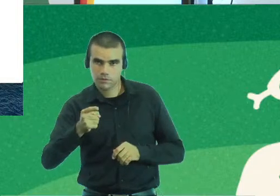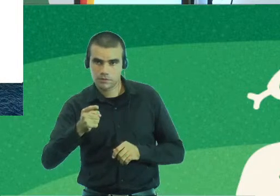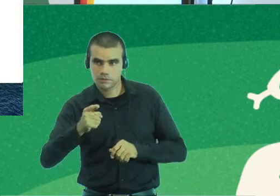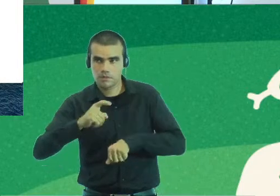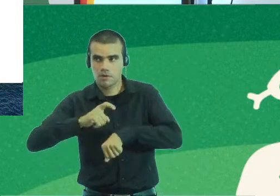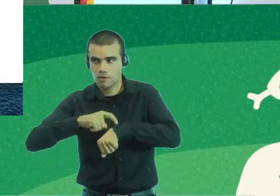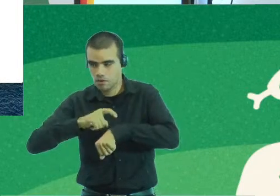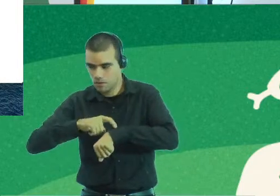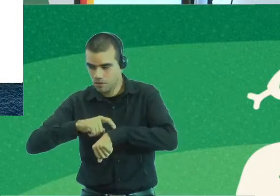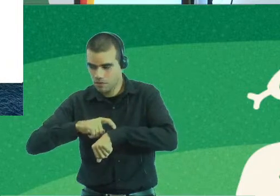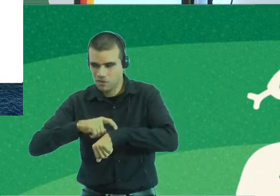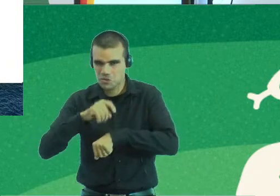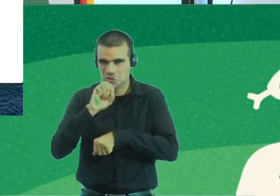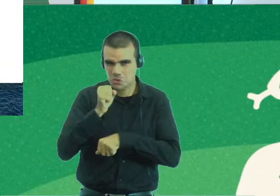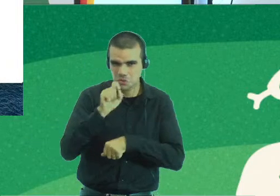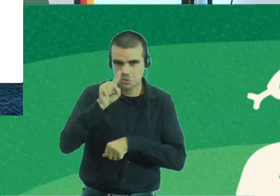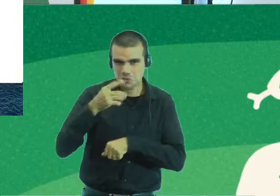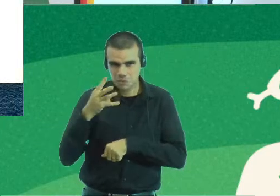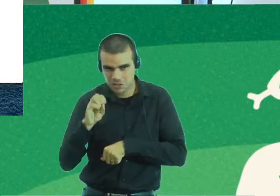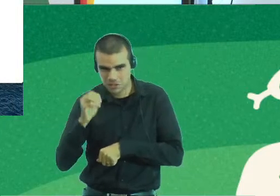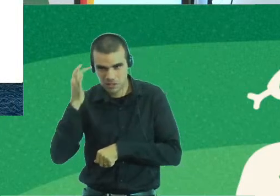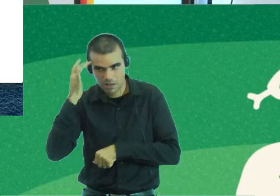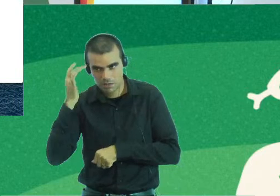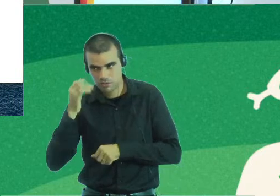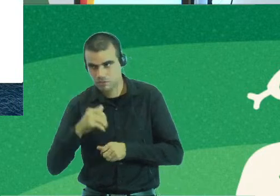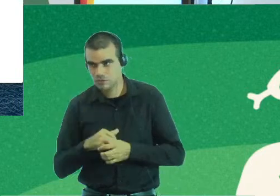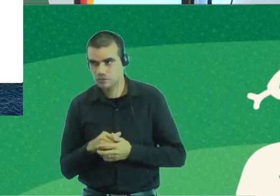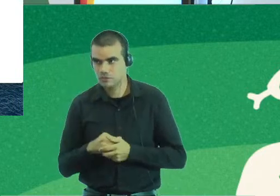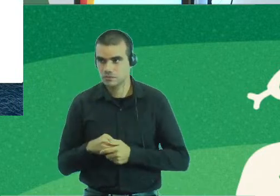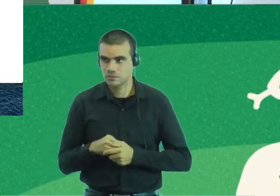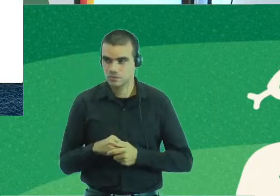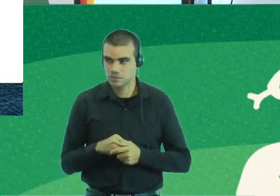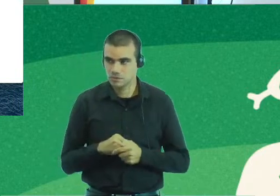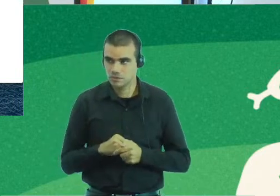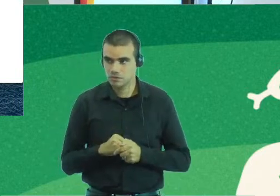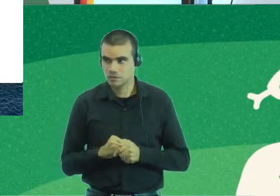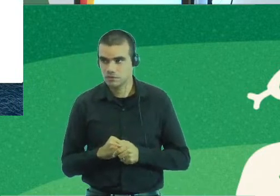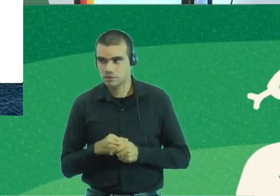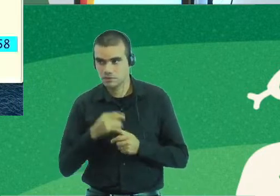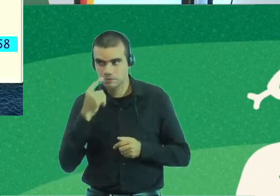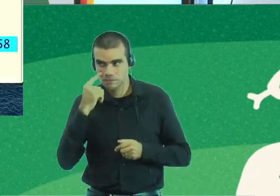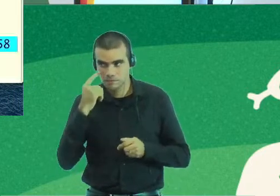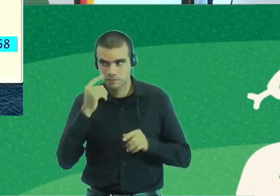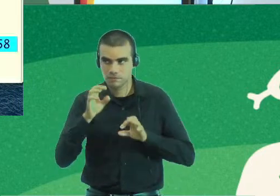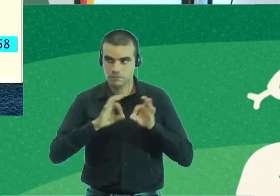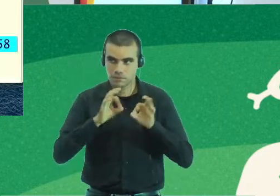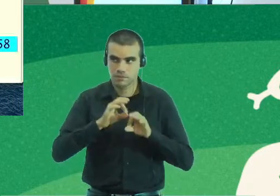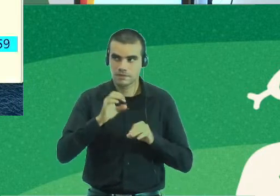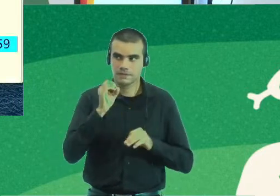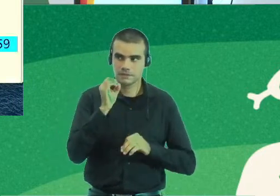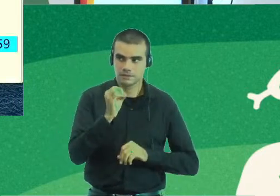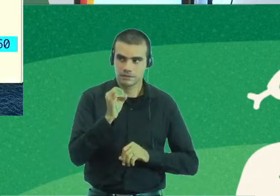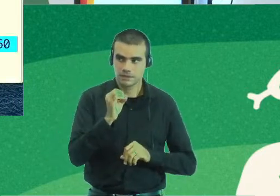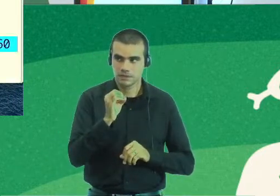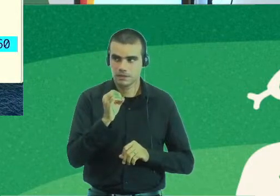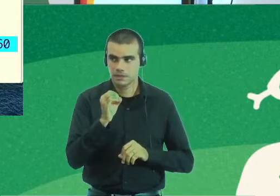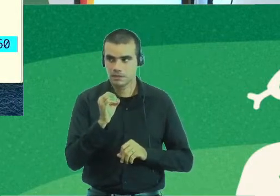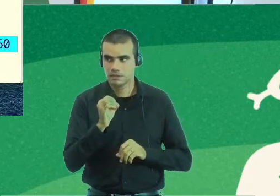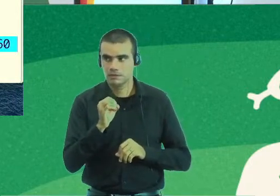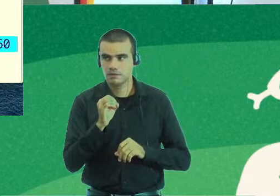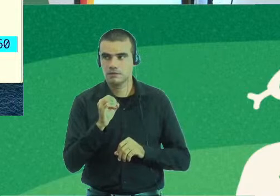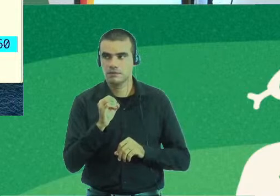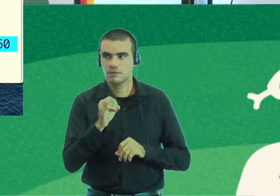I think what it was. So yeah, I believe it would be this, yeah, 0, 1, 2, etc. So that's a capital